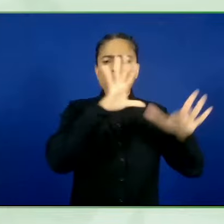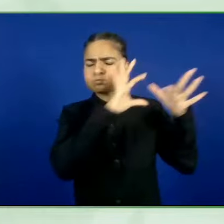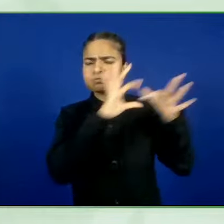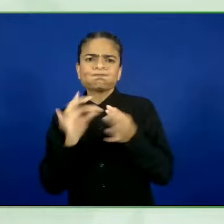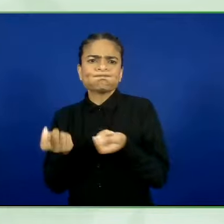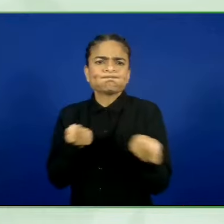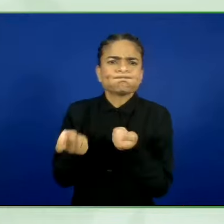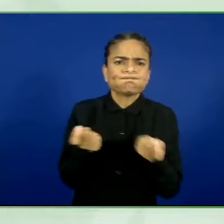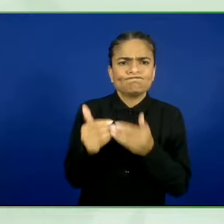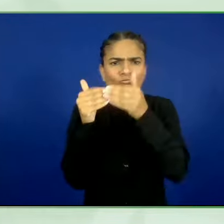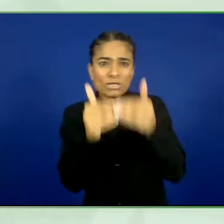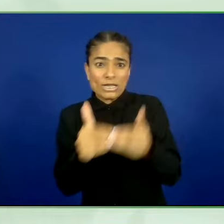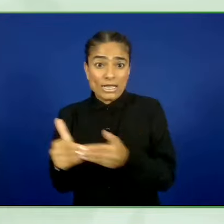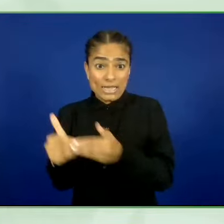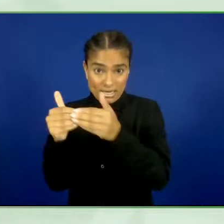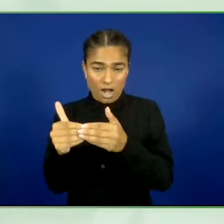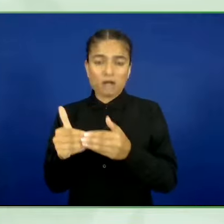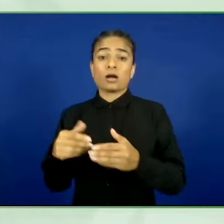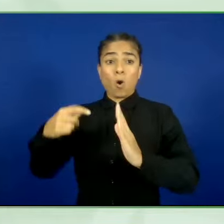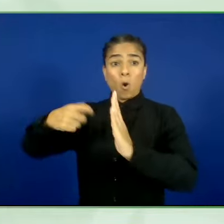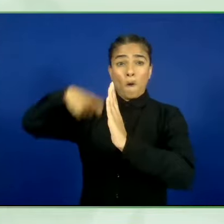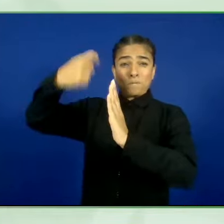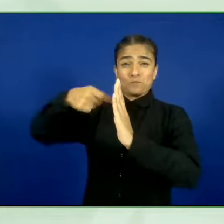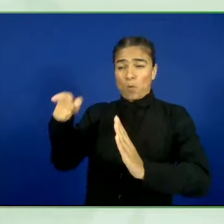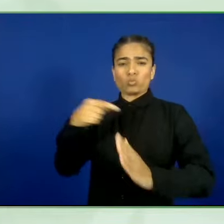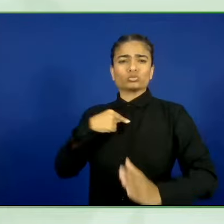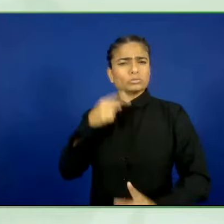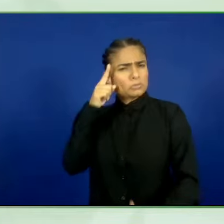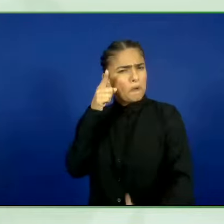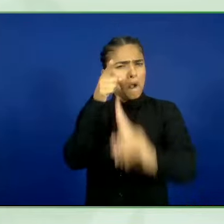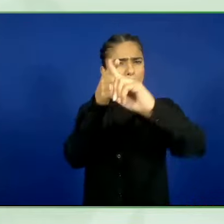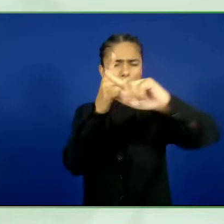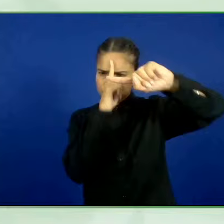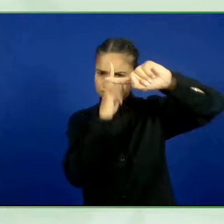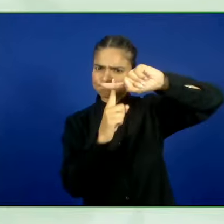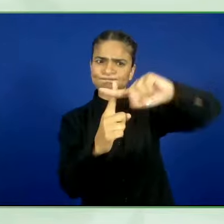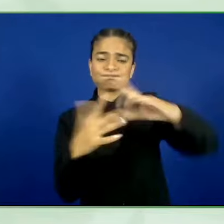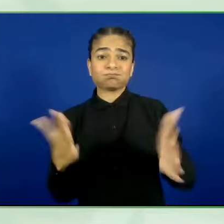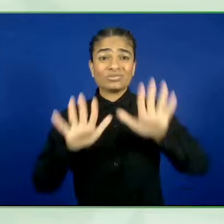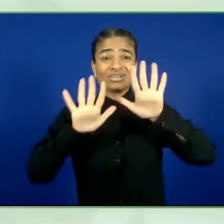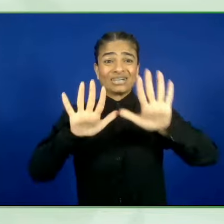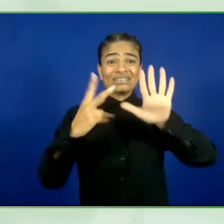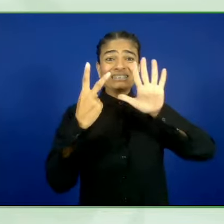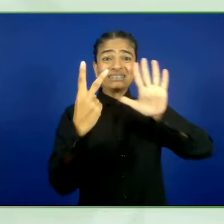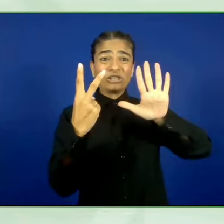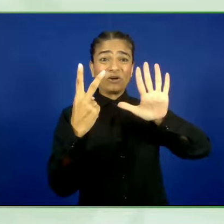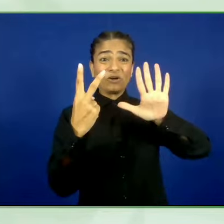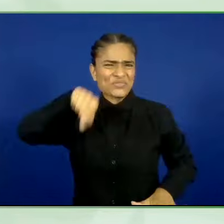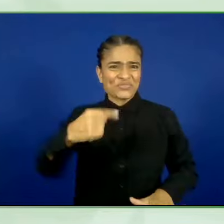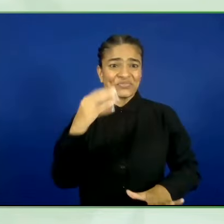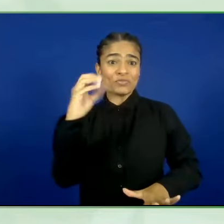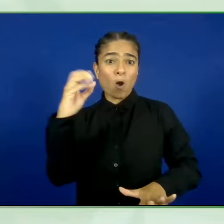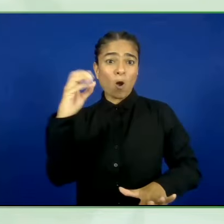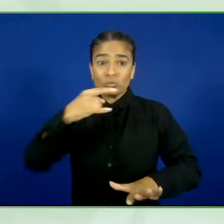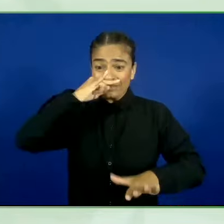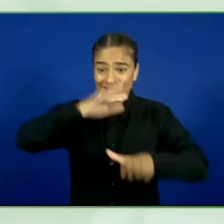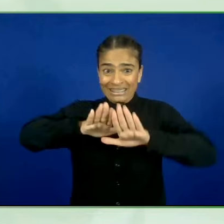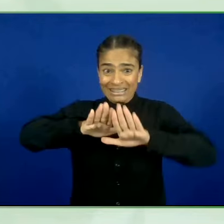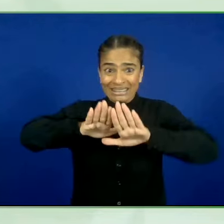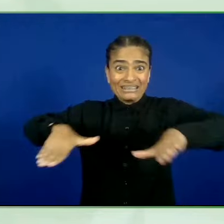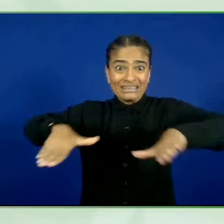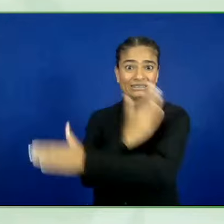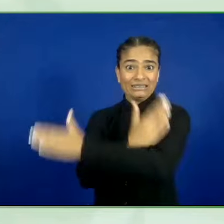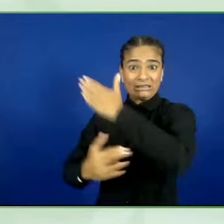17,000 children with disabilities. So for the CompCare case management application, we are primarily using it